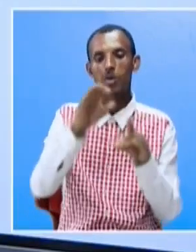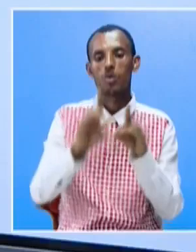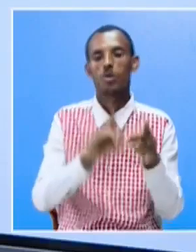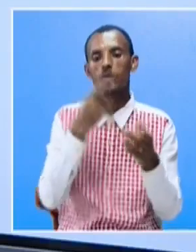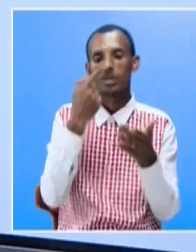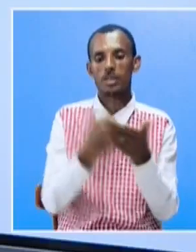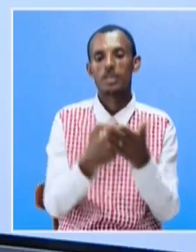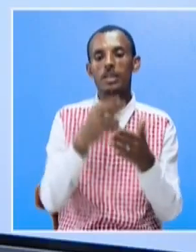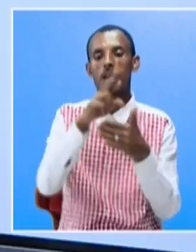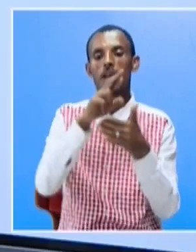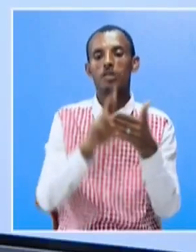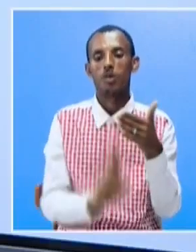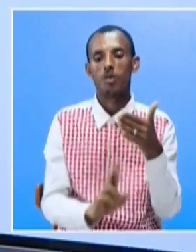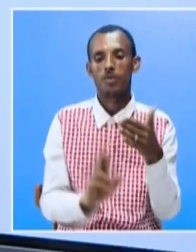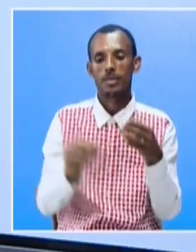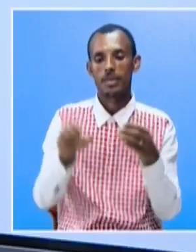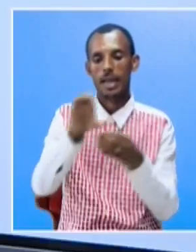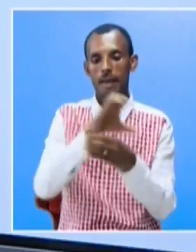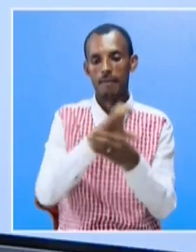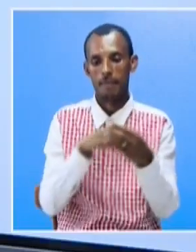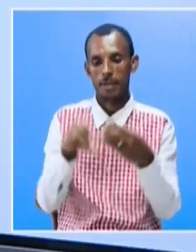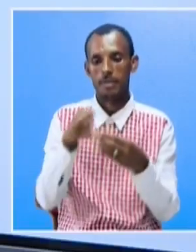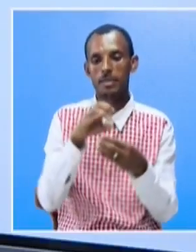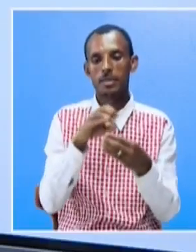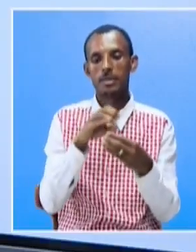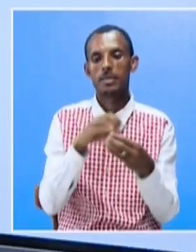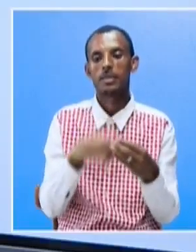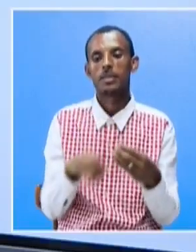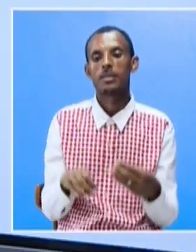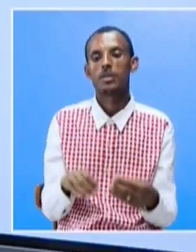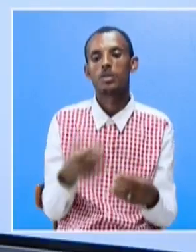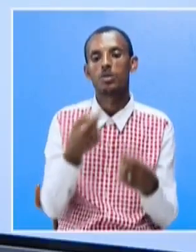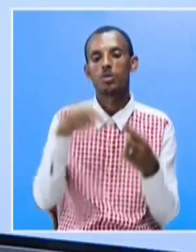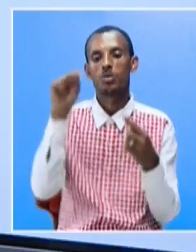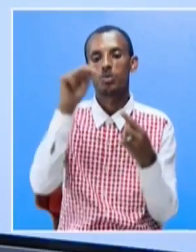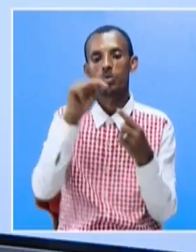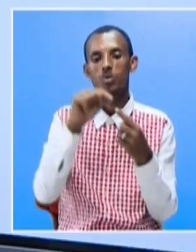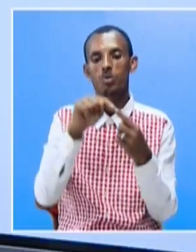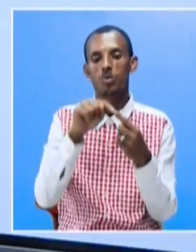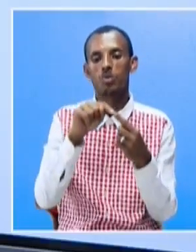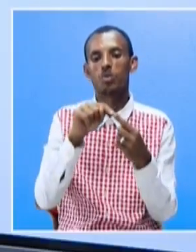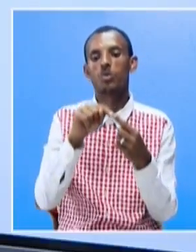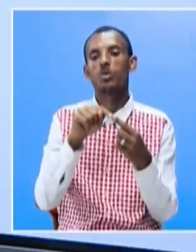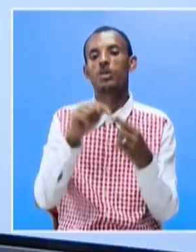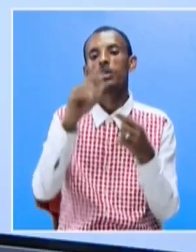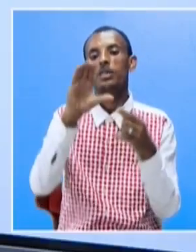the ratio of circumference to diameter.